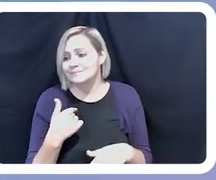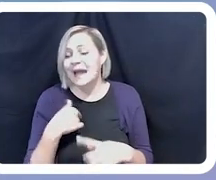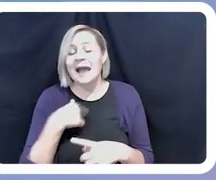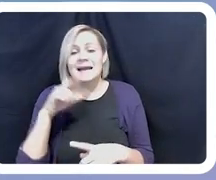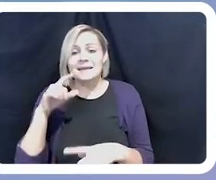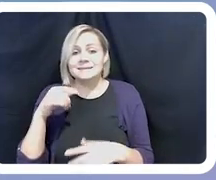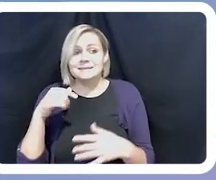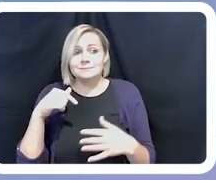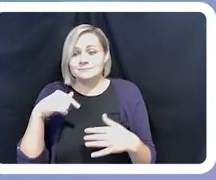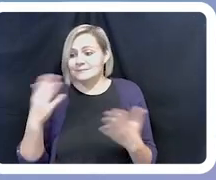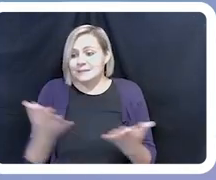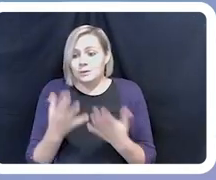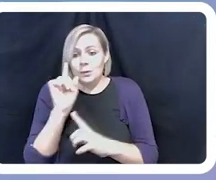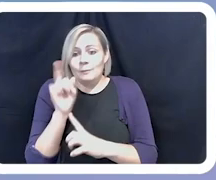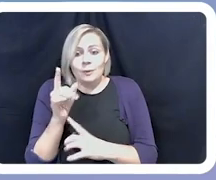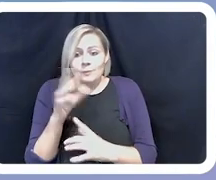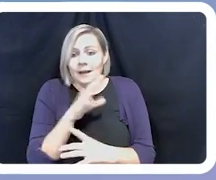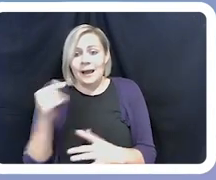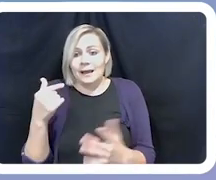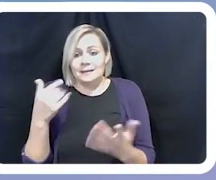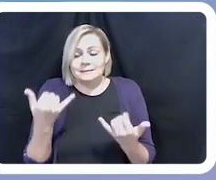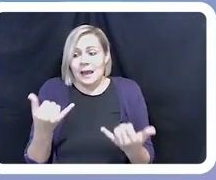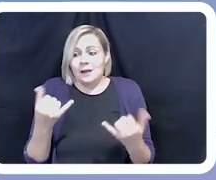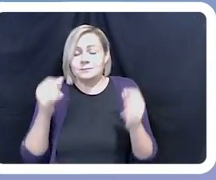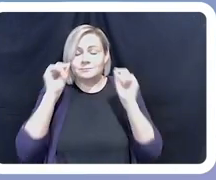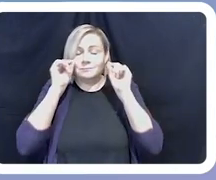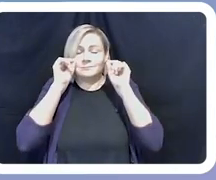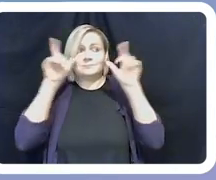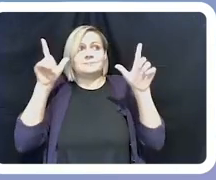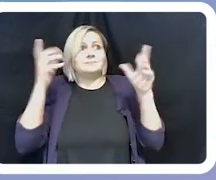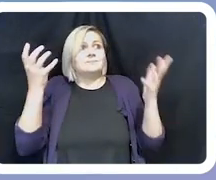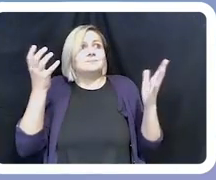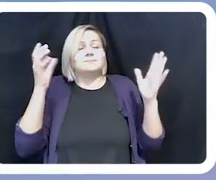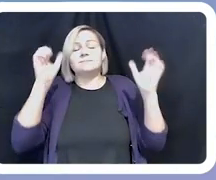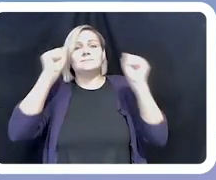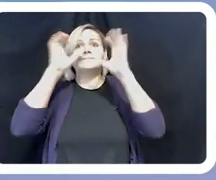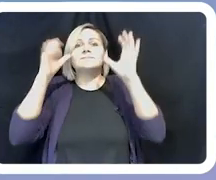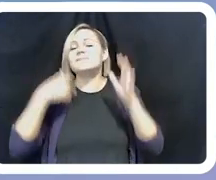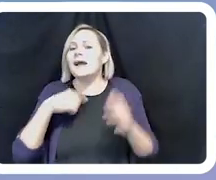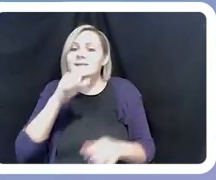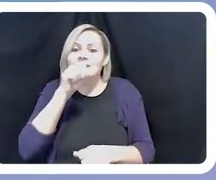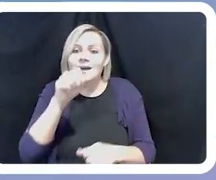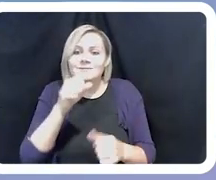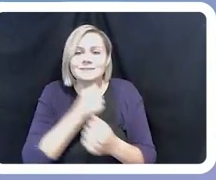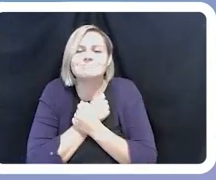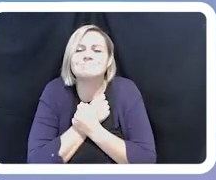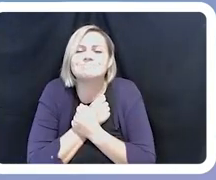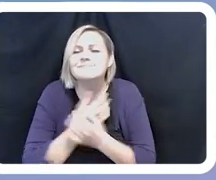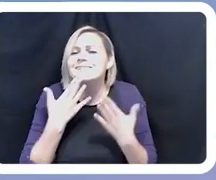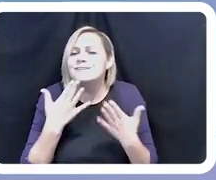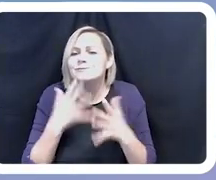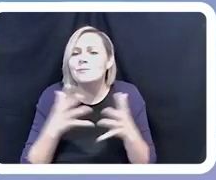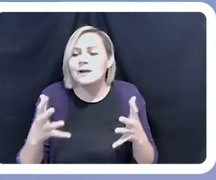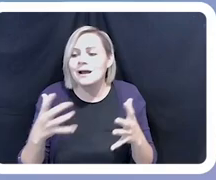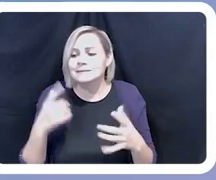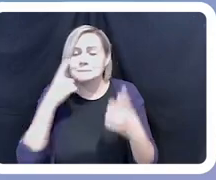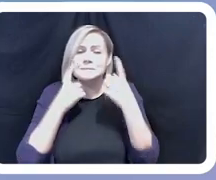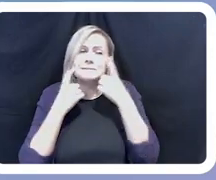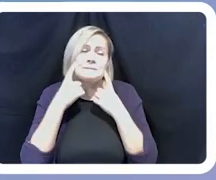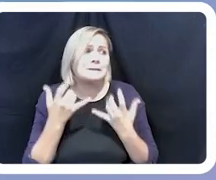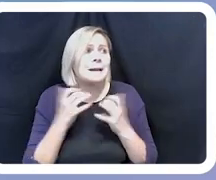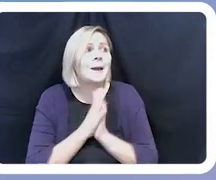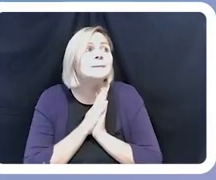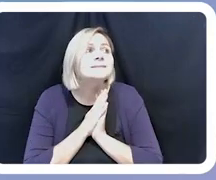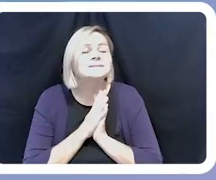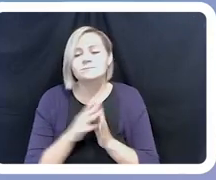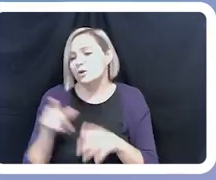I'm here a moment and I'm like opening eyes right now. I love it. Thank you so much. I'm making tears right